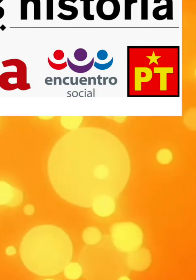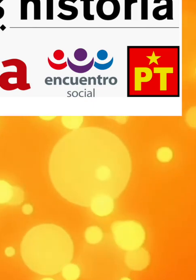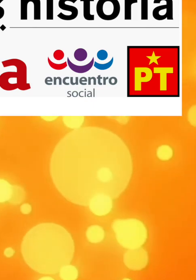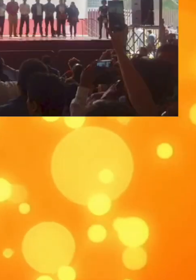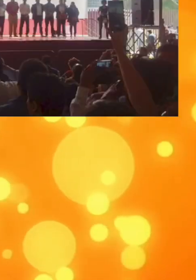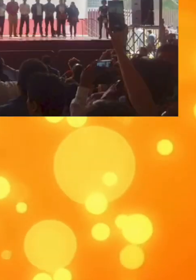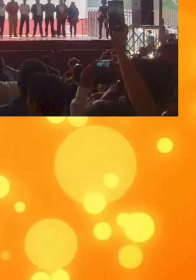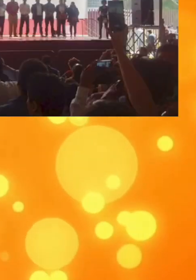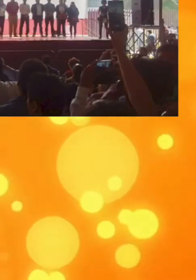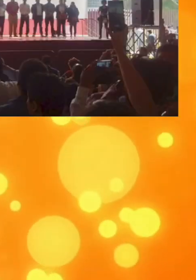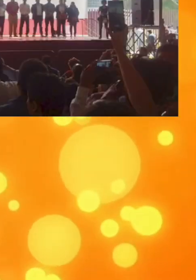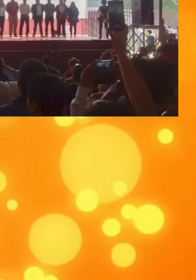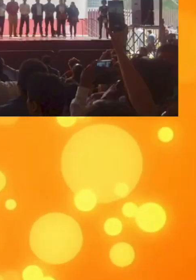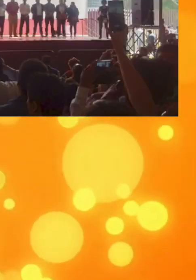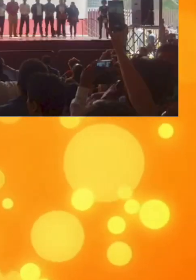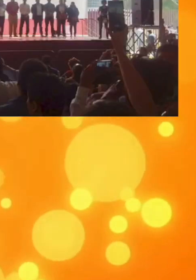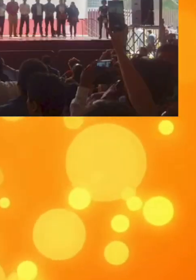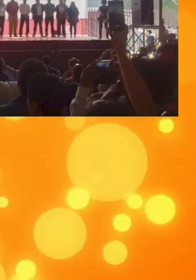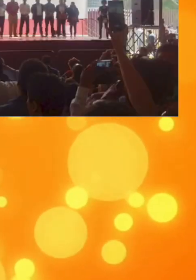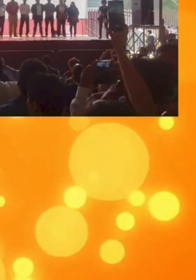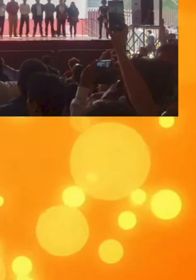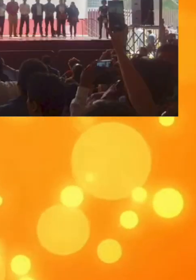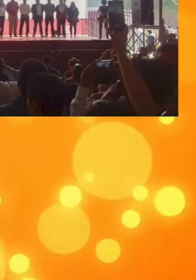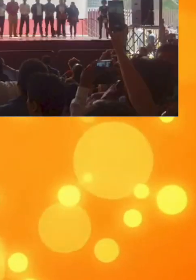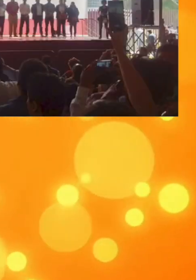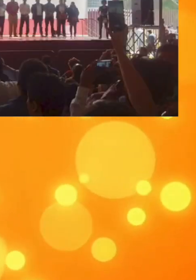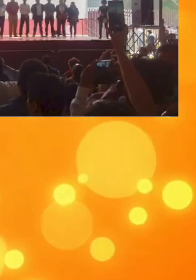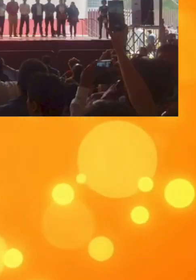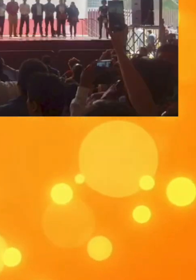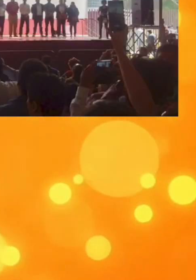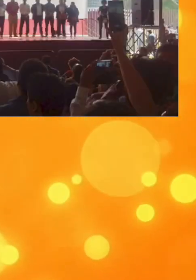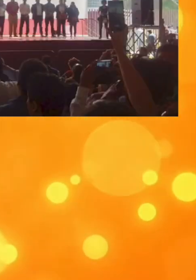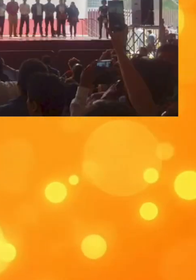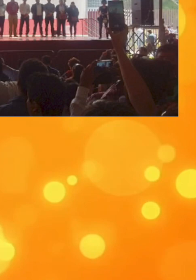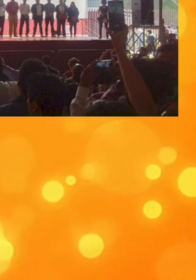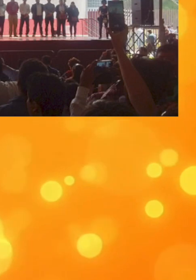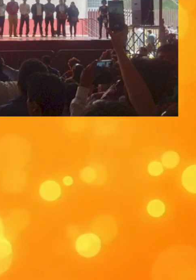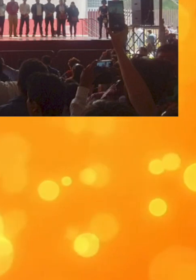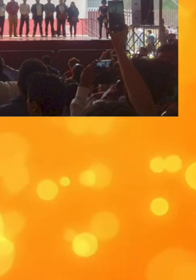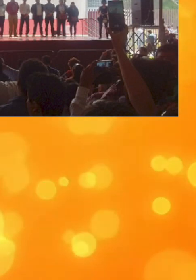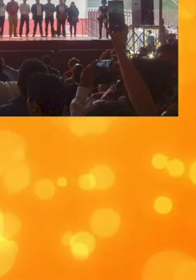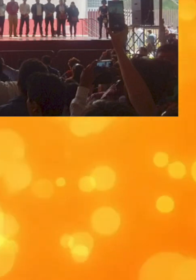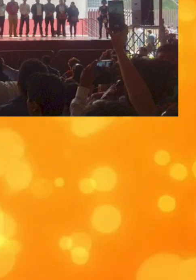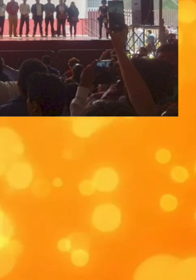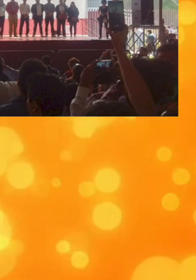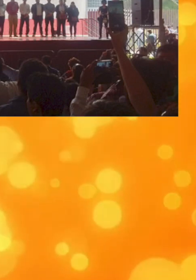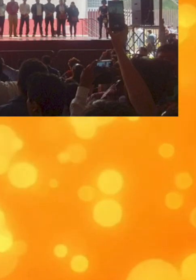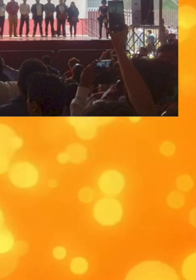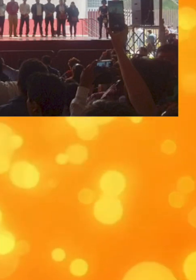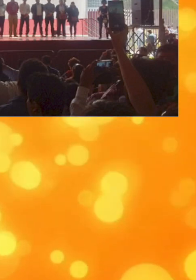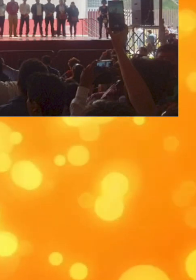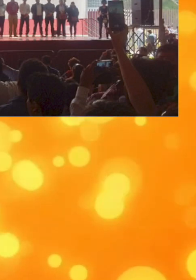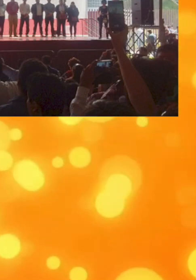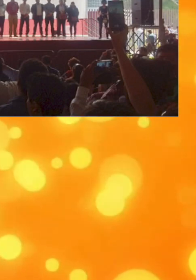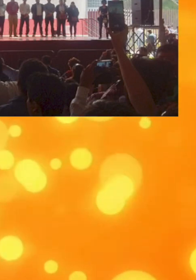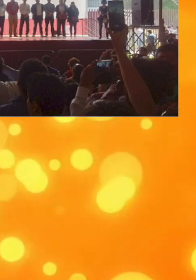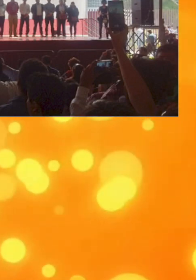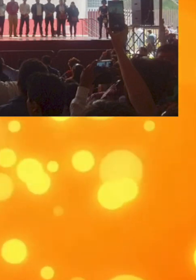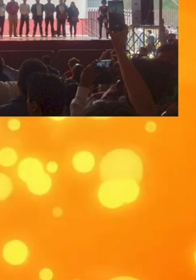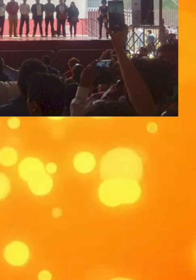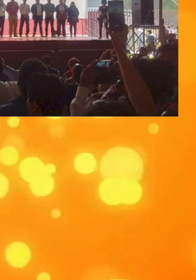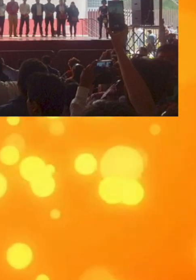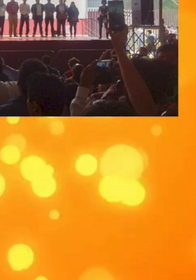Party. And when they came into power, they essentially passed what many in the US